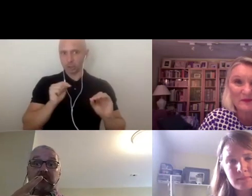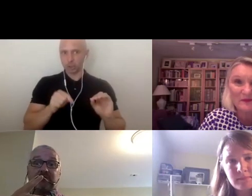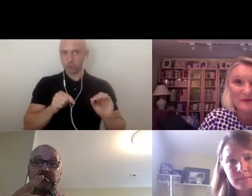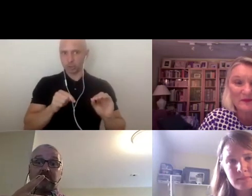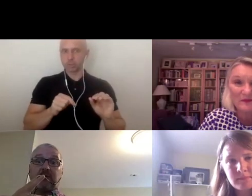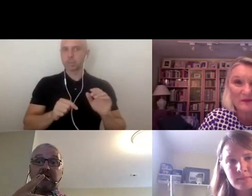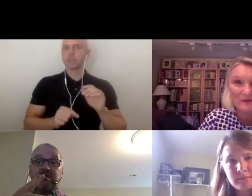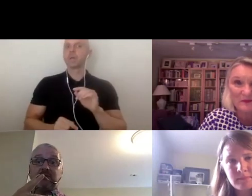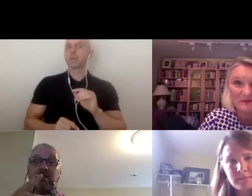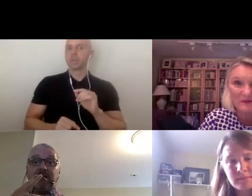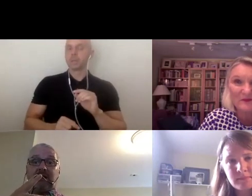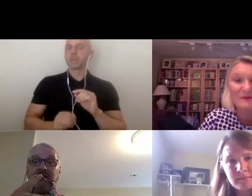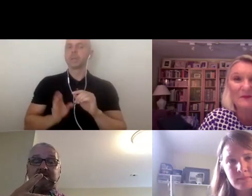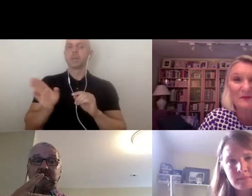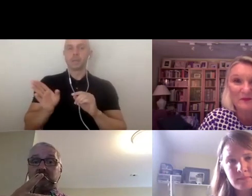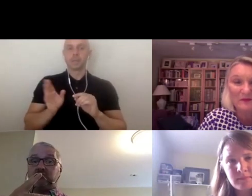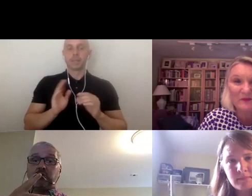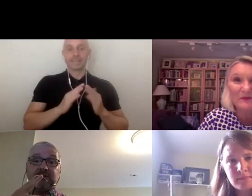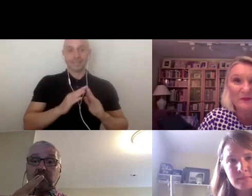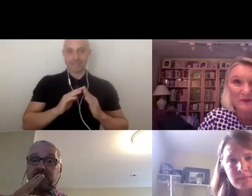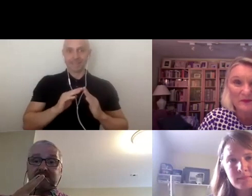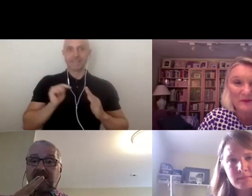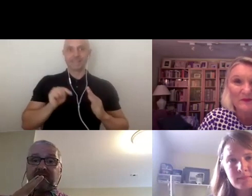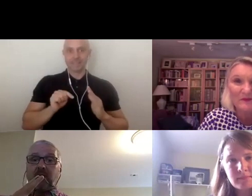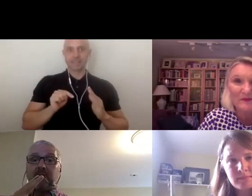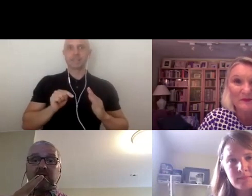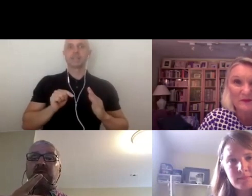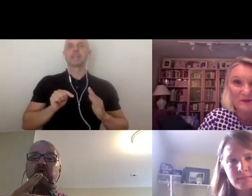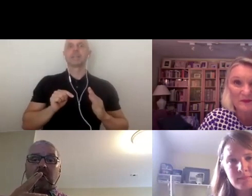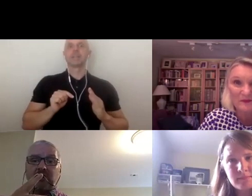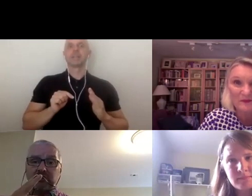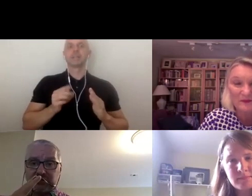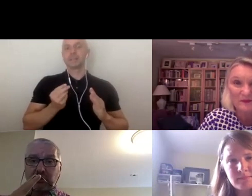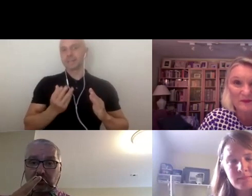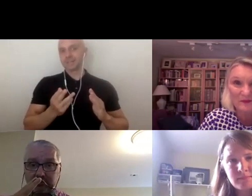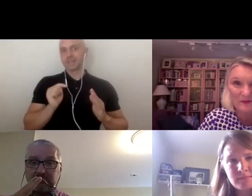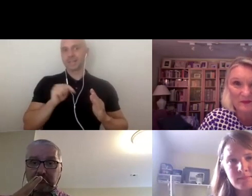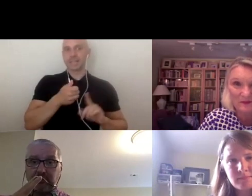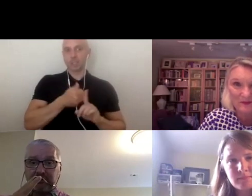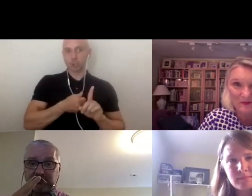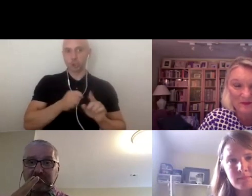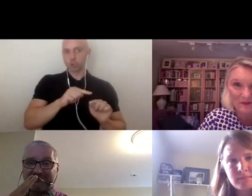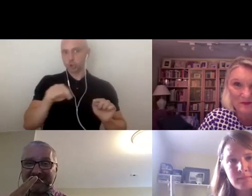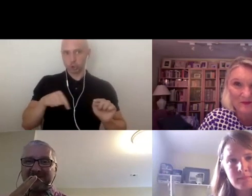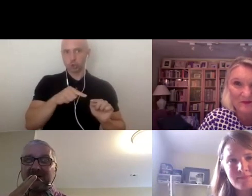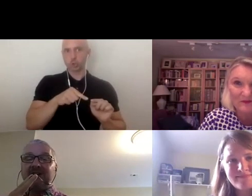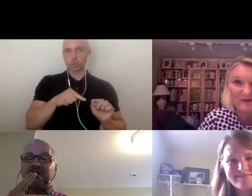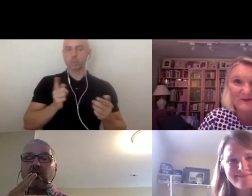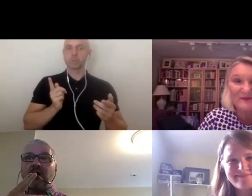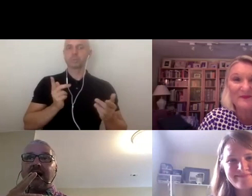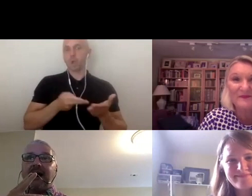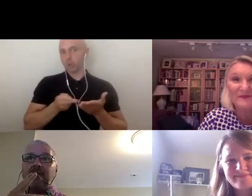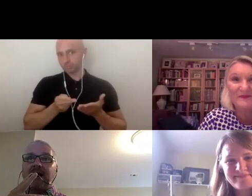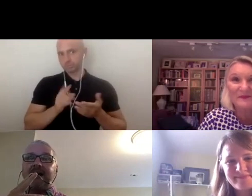it through the Parks, Forestry and Recreation Department, and truth be told, it's FOIable. It was about $12 a circle to put those circles out there.